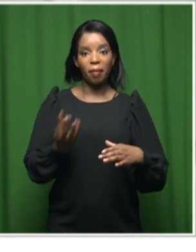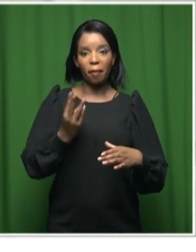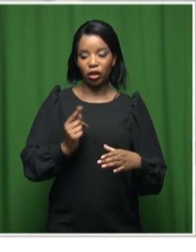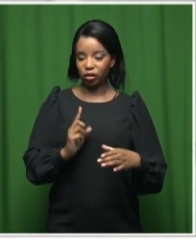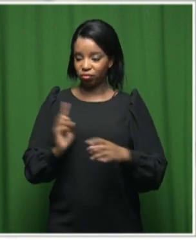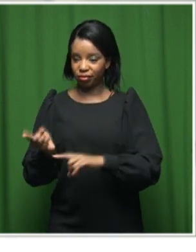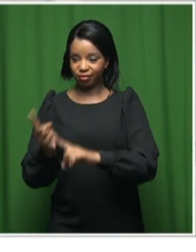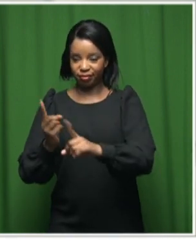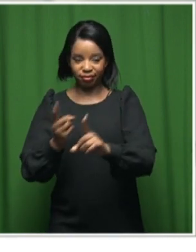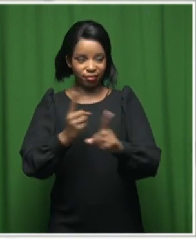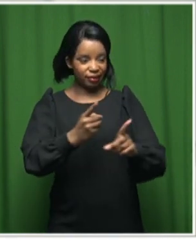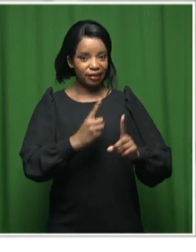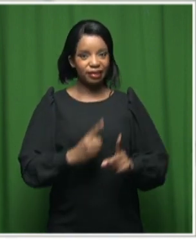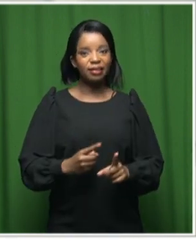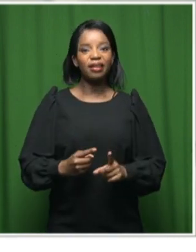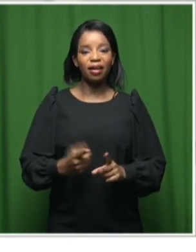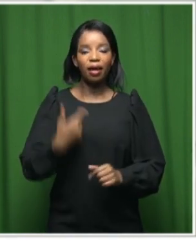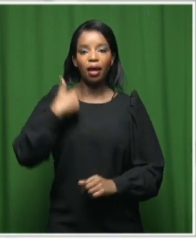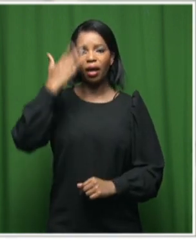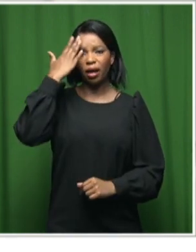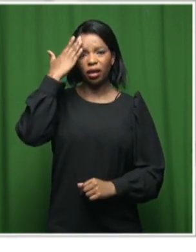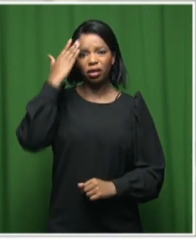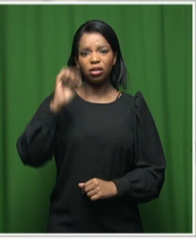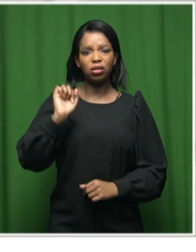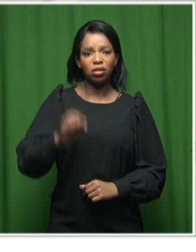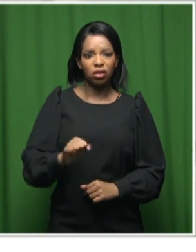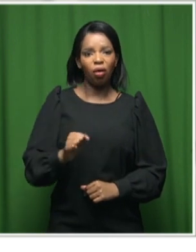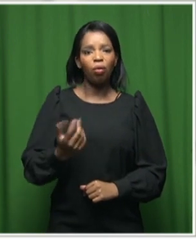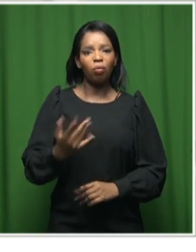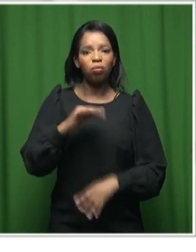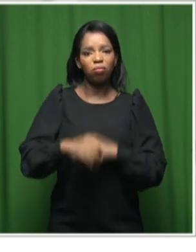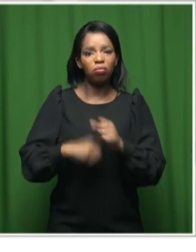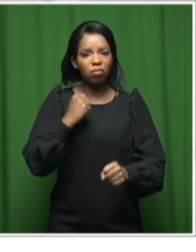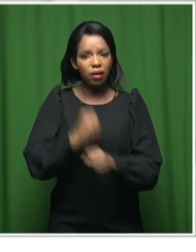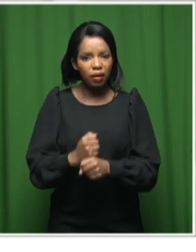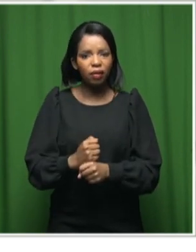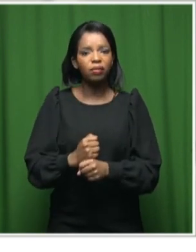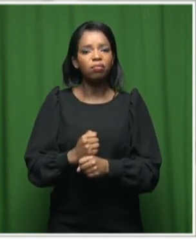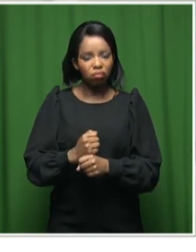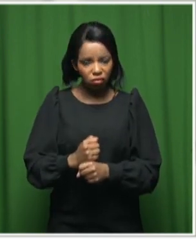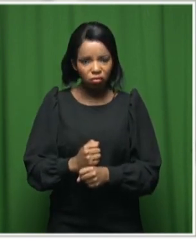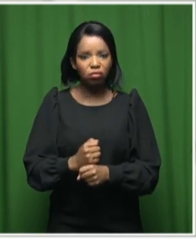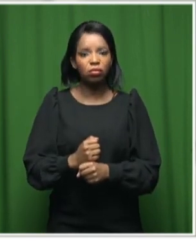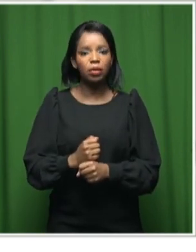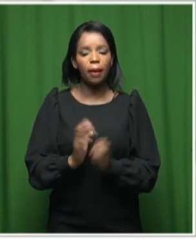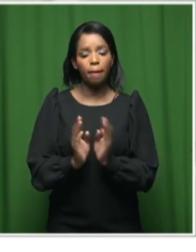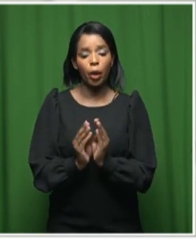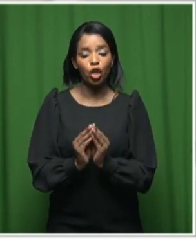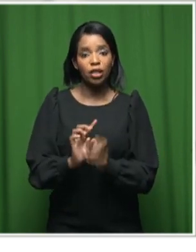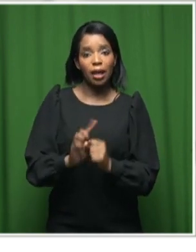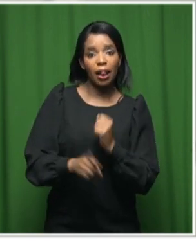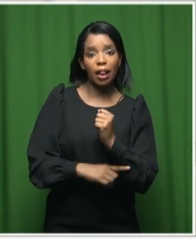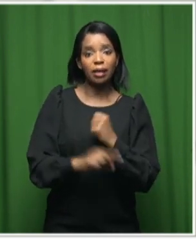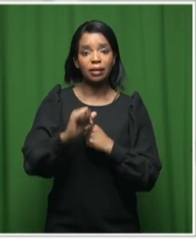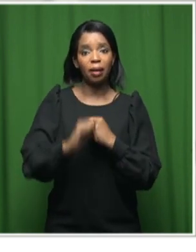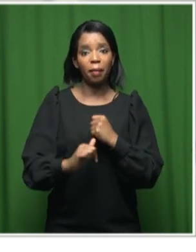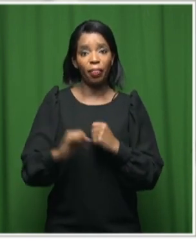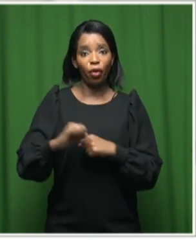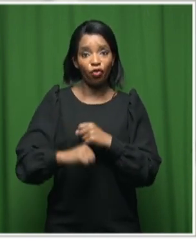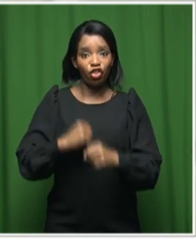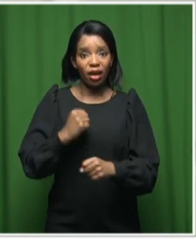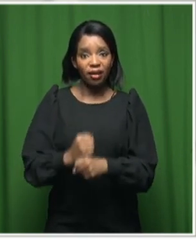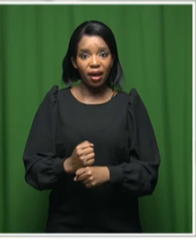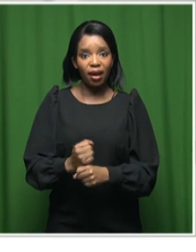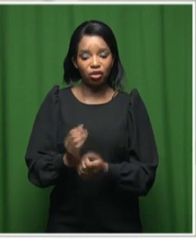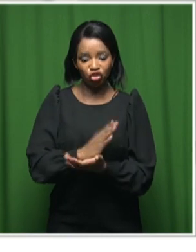to end of year meetings. They should think wisely and be able to look at ways in which they